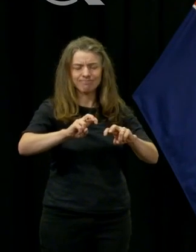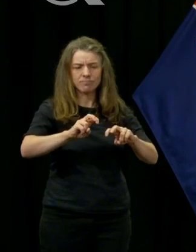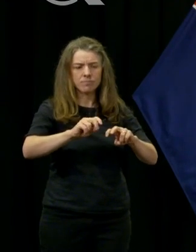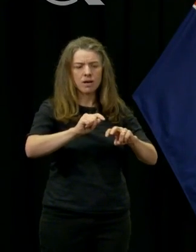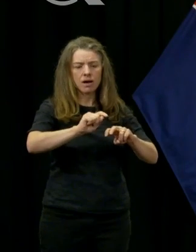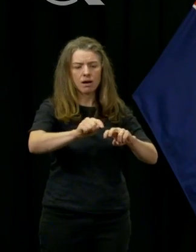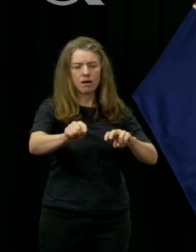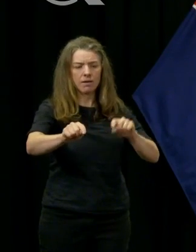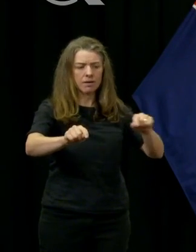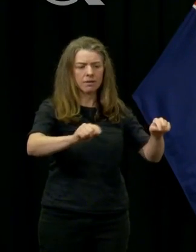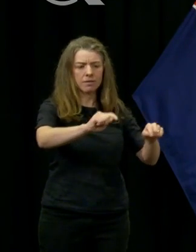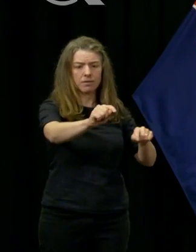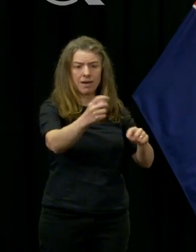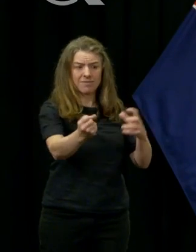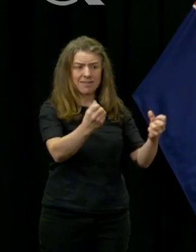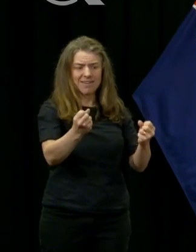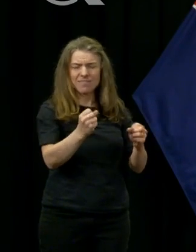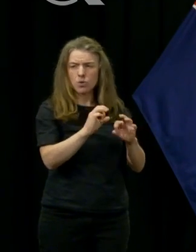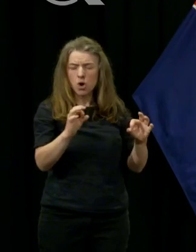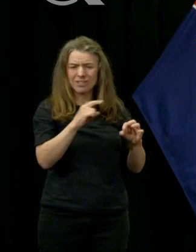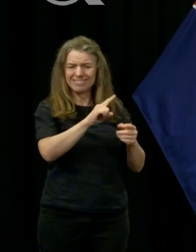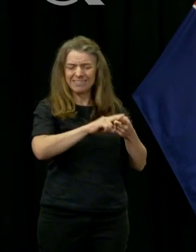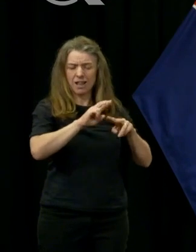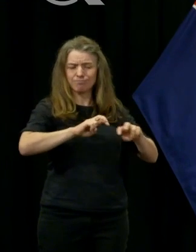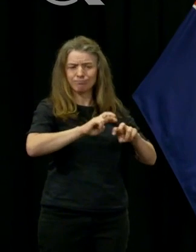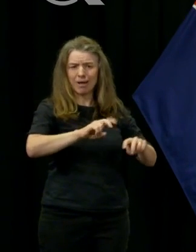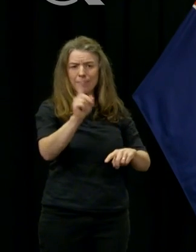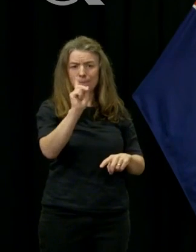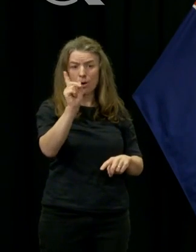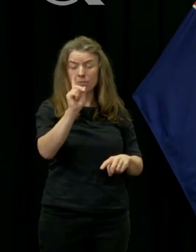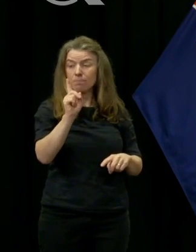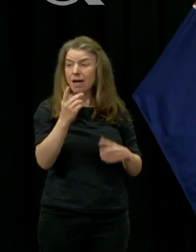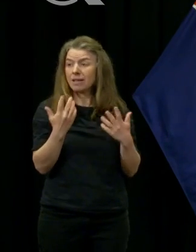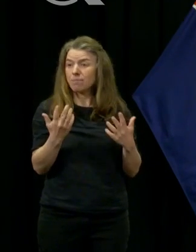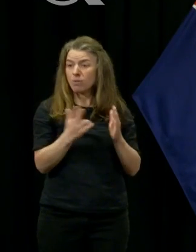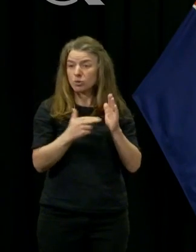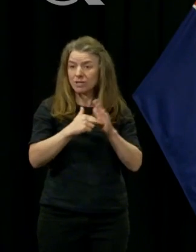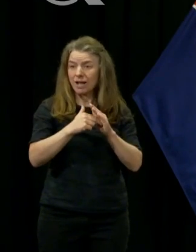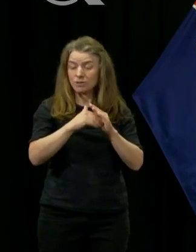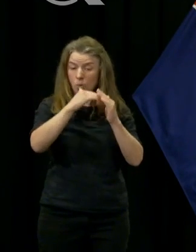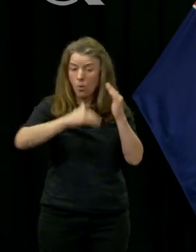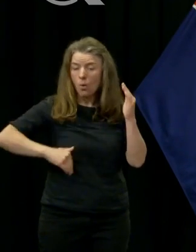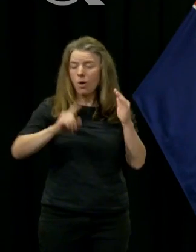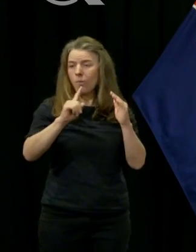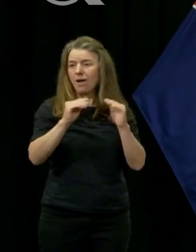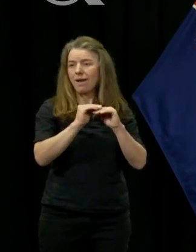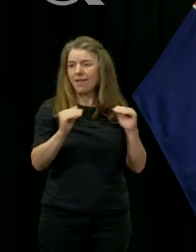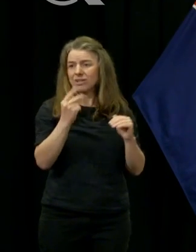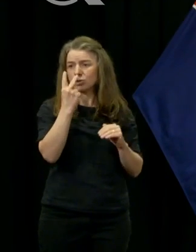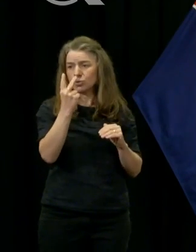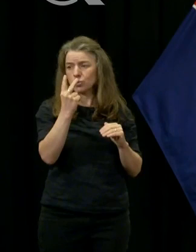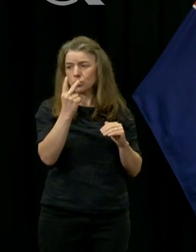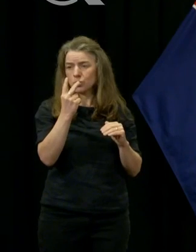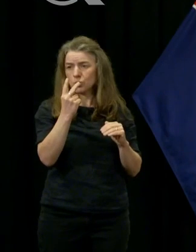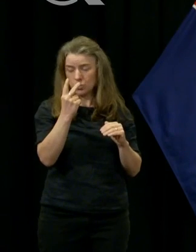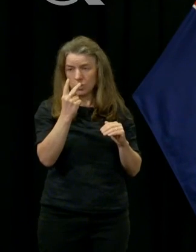wider contacts. So we're letting them do that job. Right now, all of New Zealand is at level 2, but as you've heard me say, we do need to